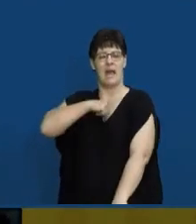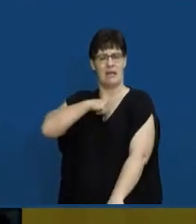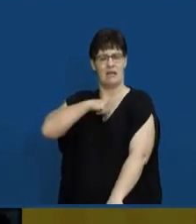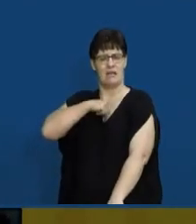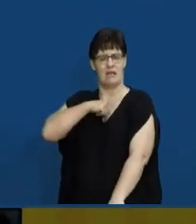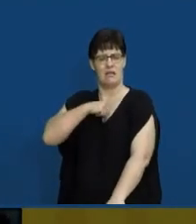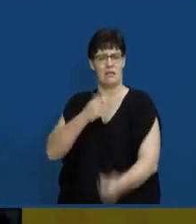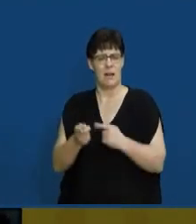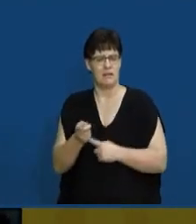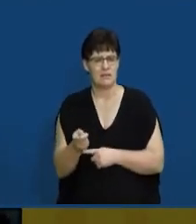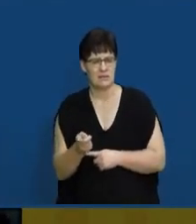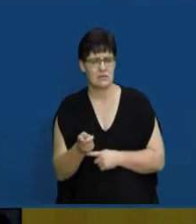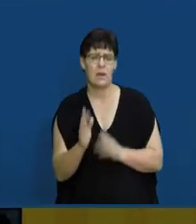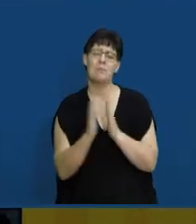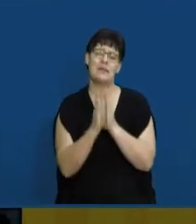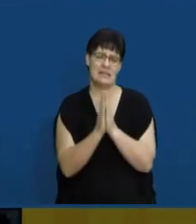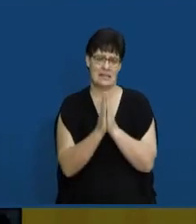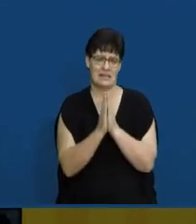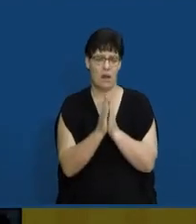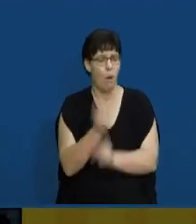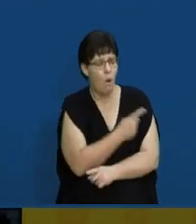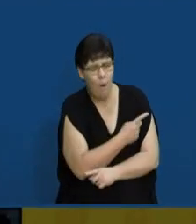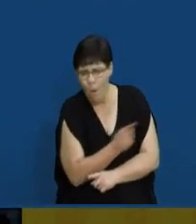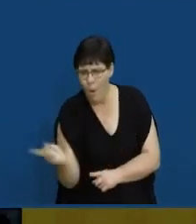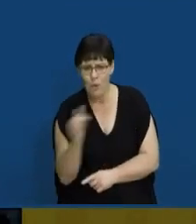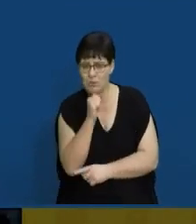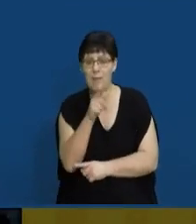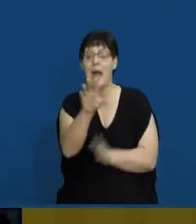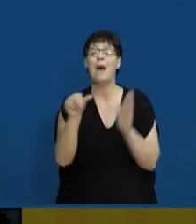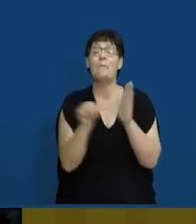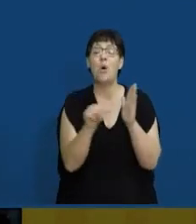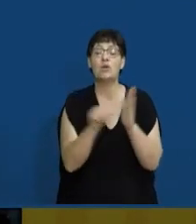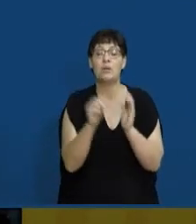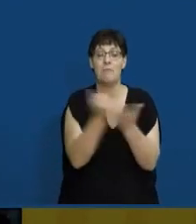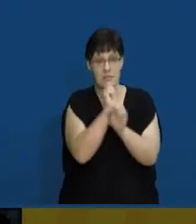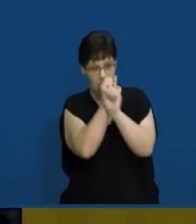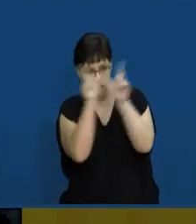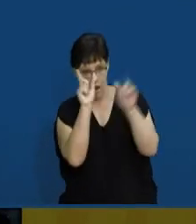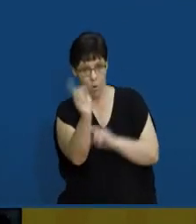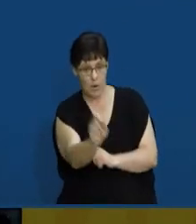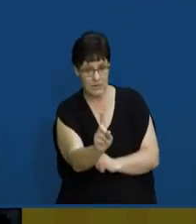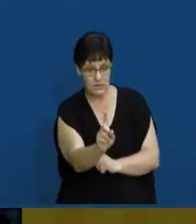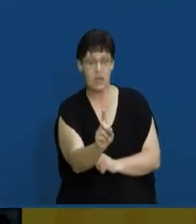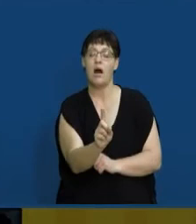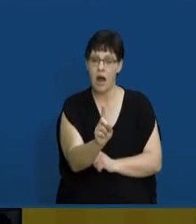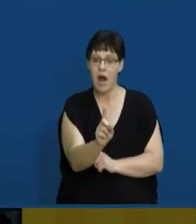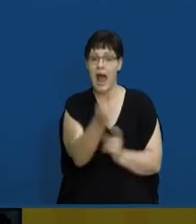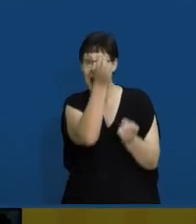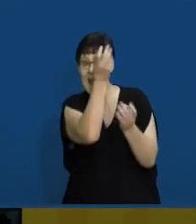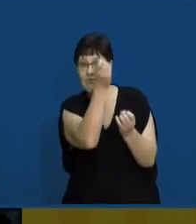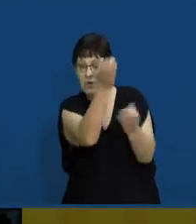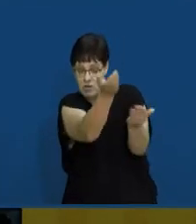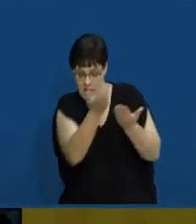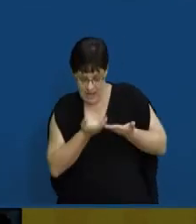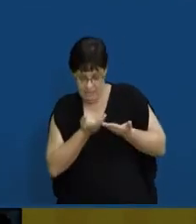Guys, please, in all instances, what is important for you to realize is to see which information you